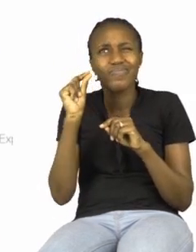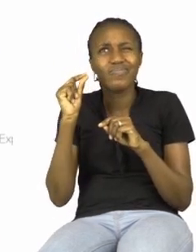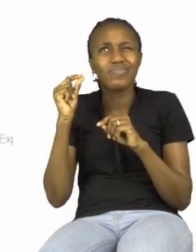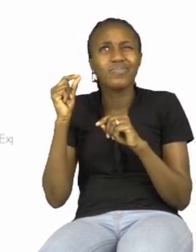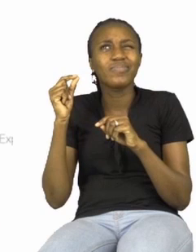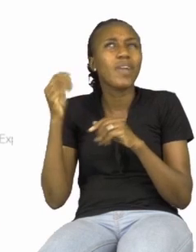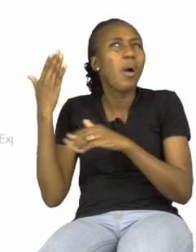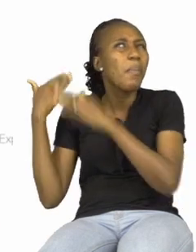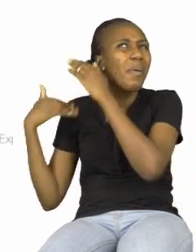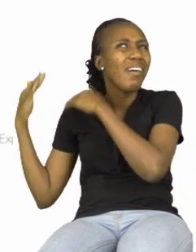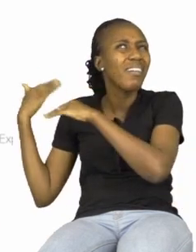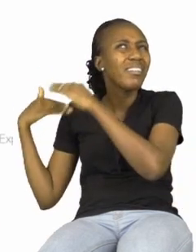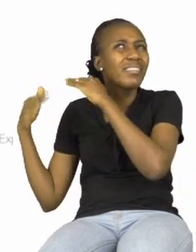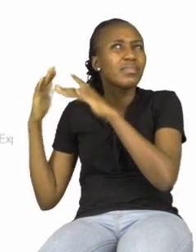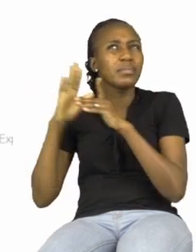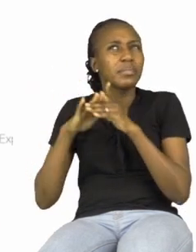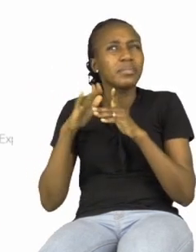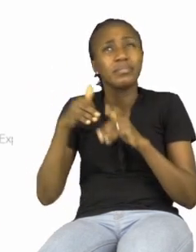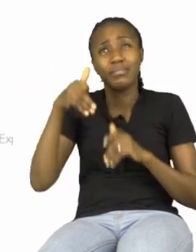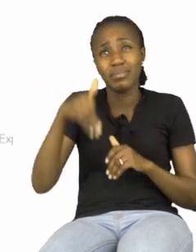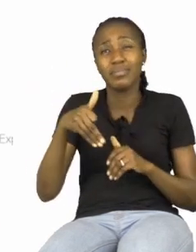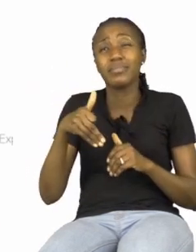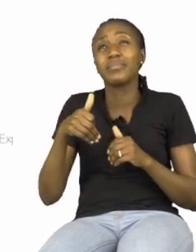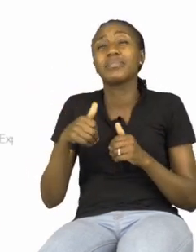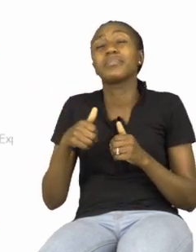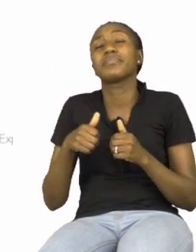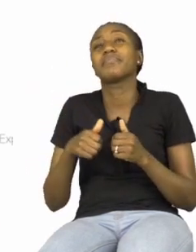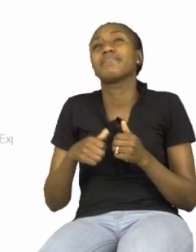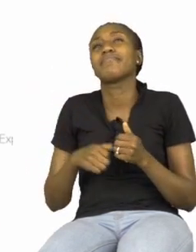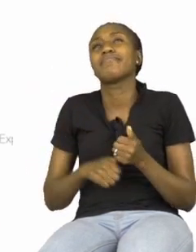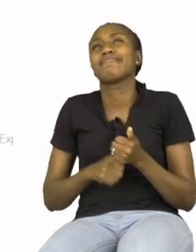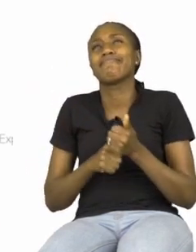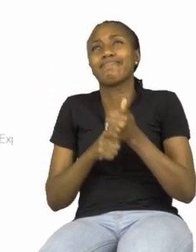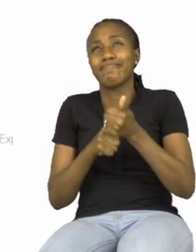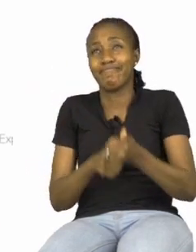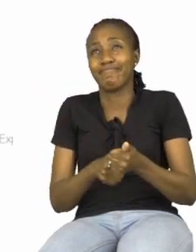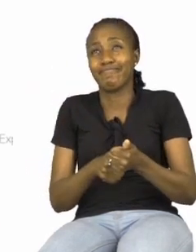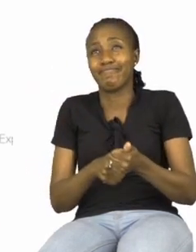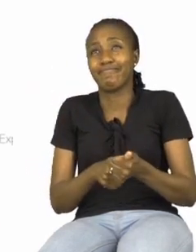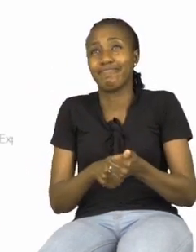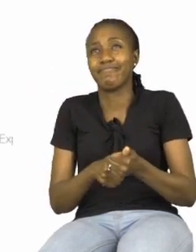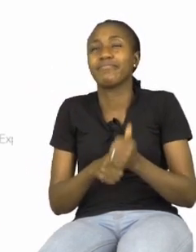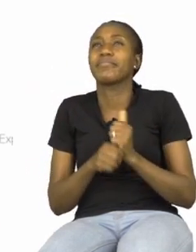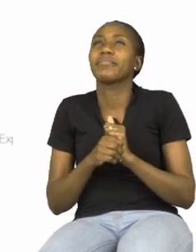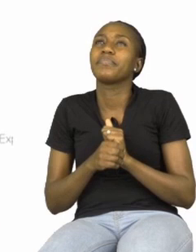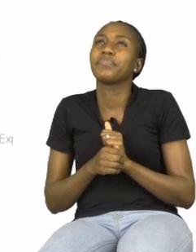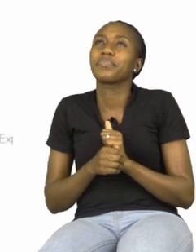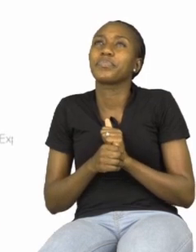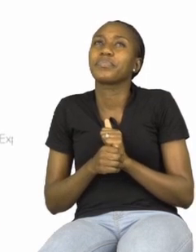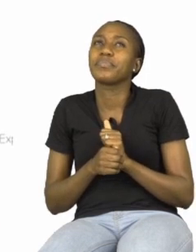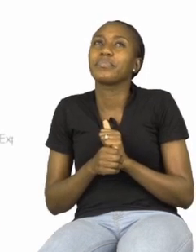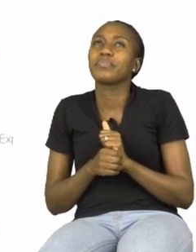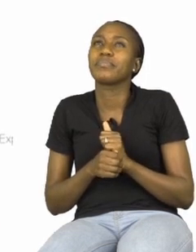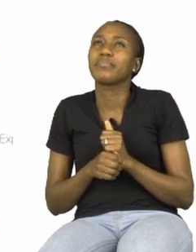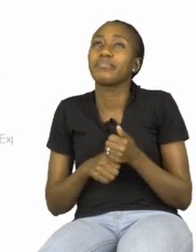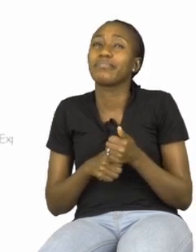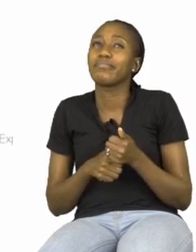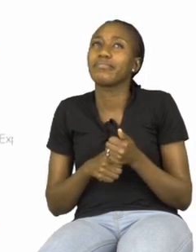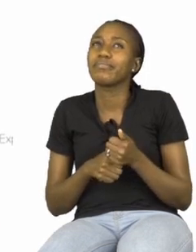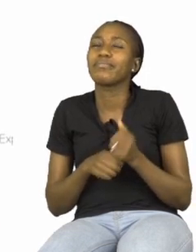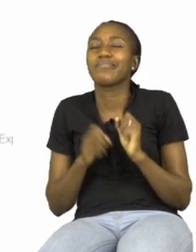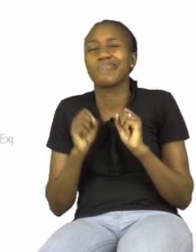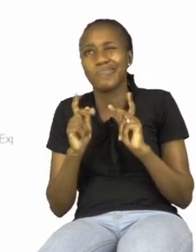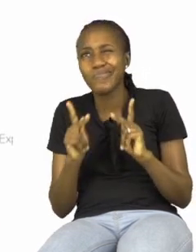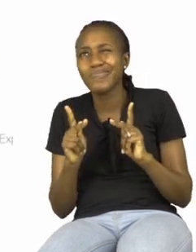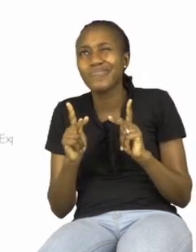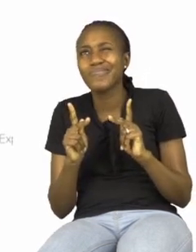the Namibia Hockey Union and hockey itself. Okay. So I will not admit to